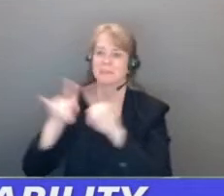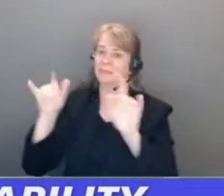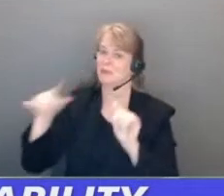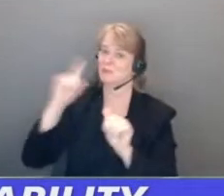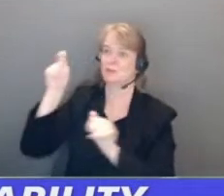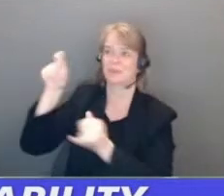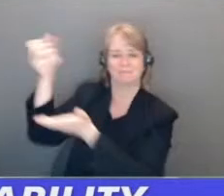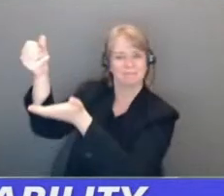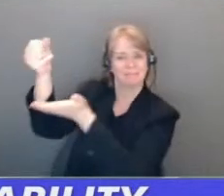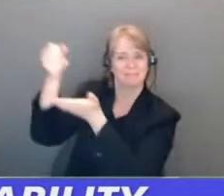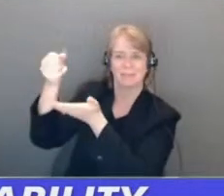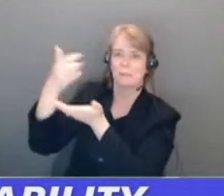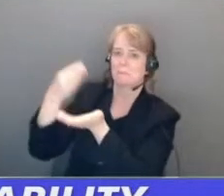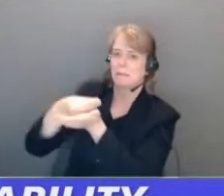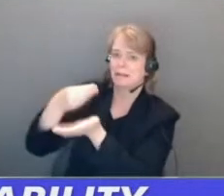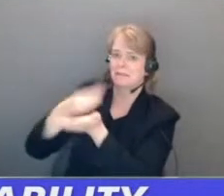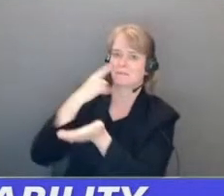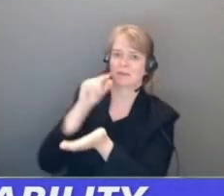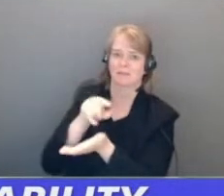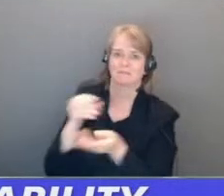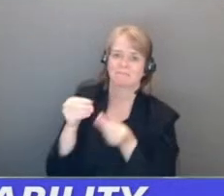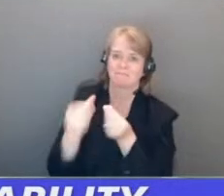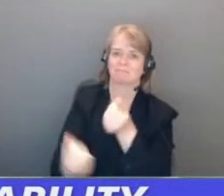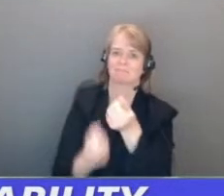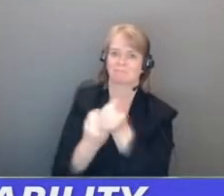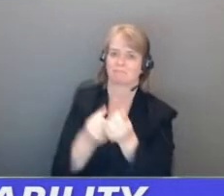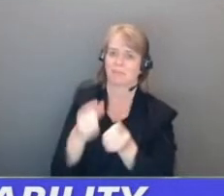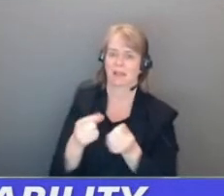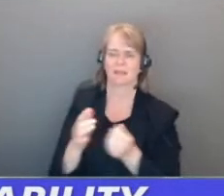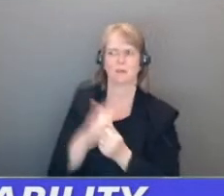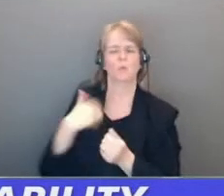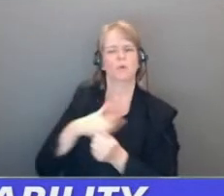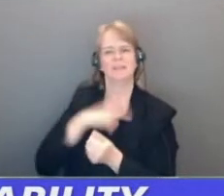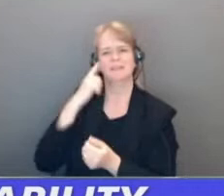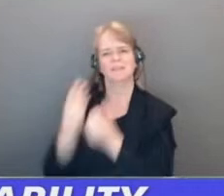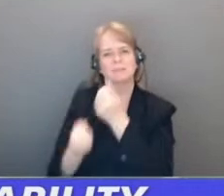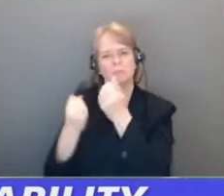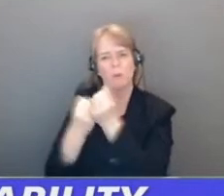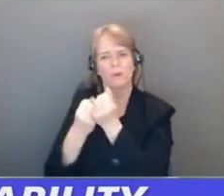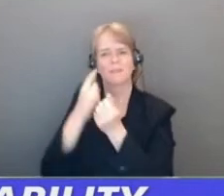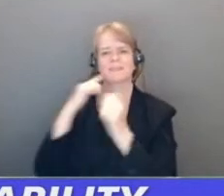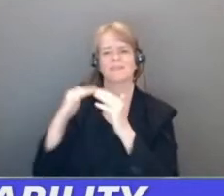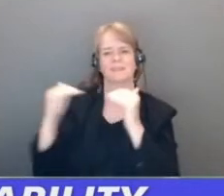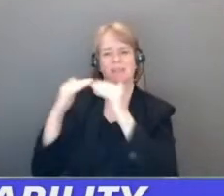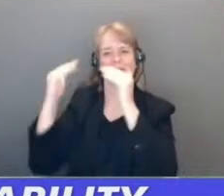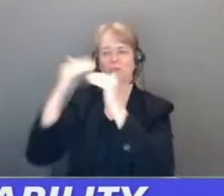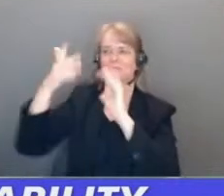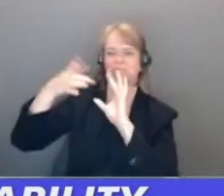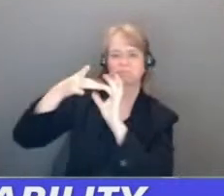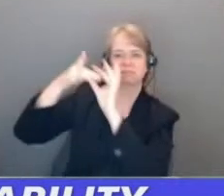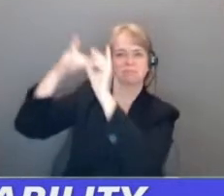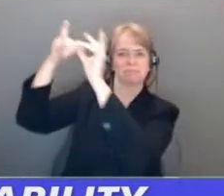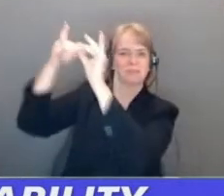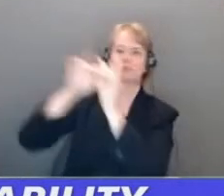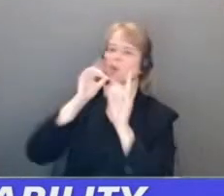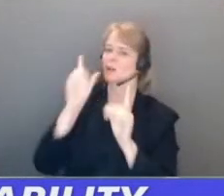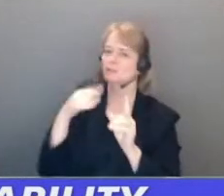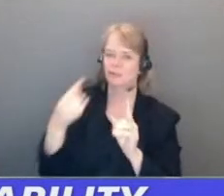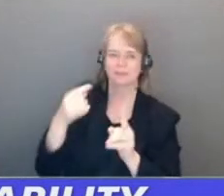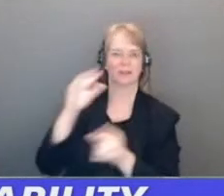tripartite table between the federal, provincial, and municipal governments to really deal seriously with affordable housing, not just housing